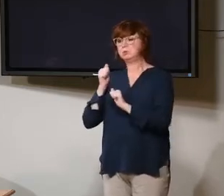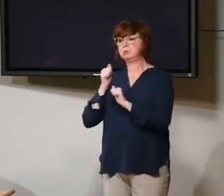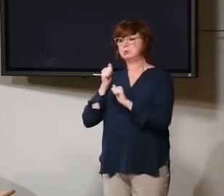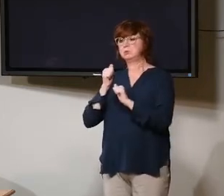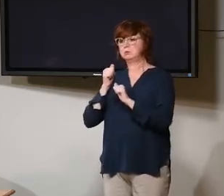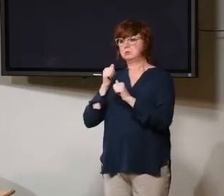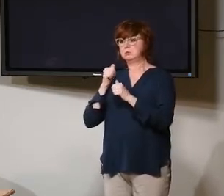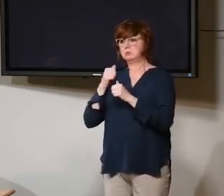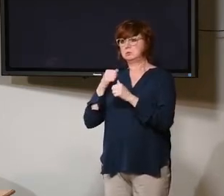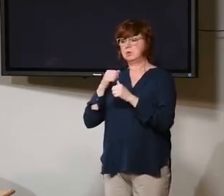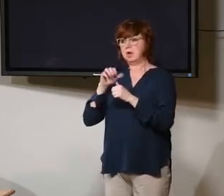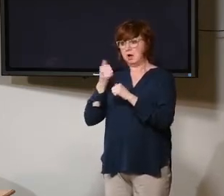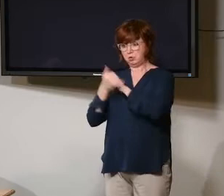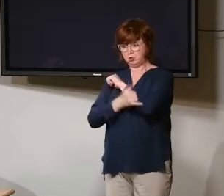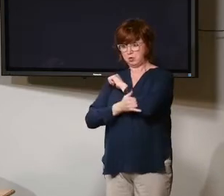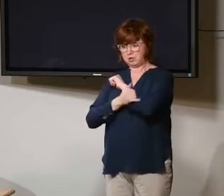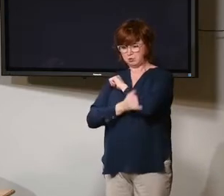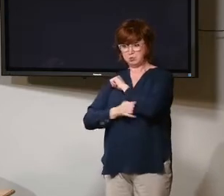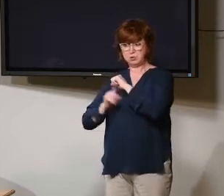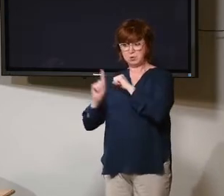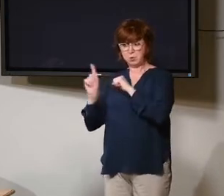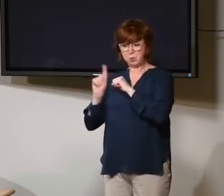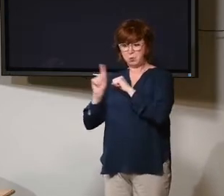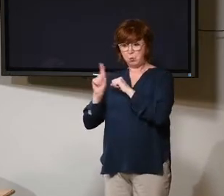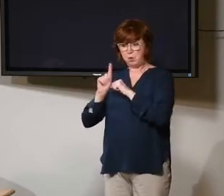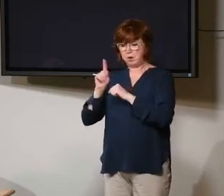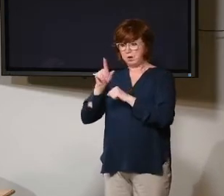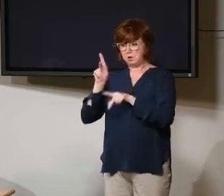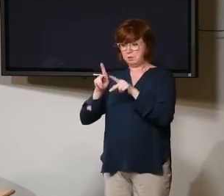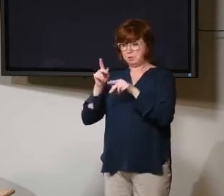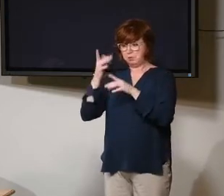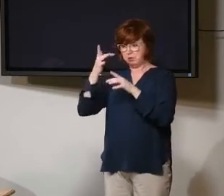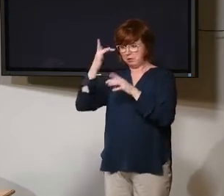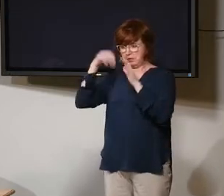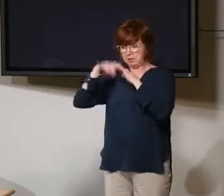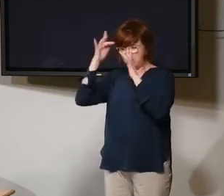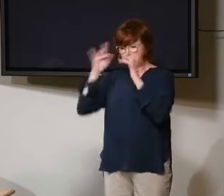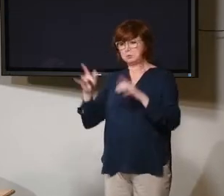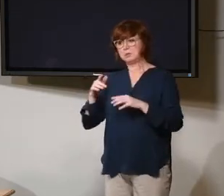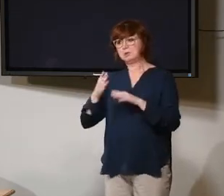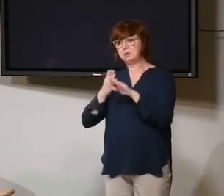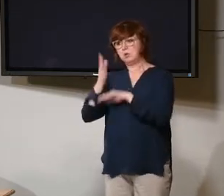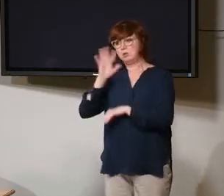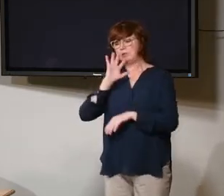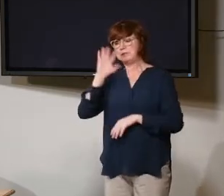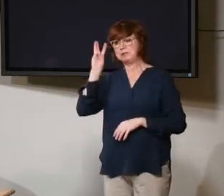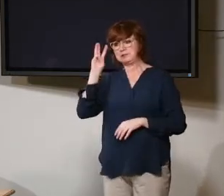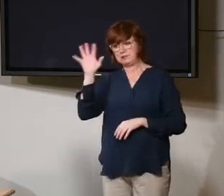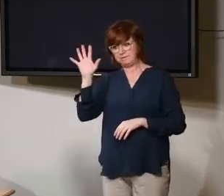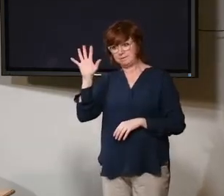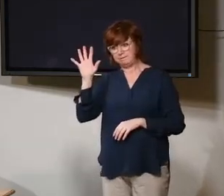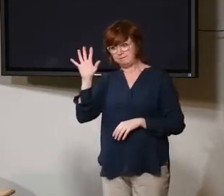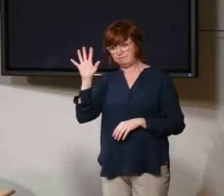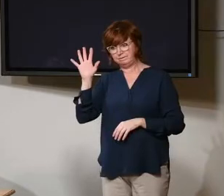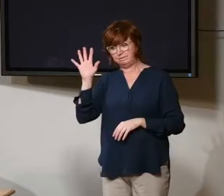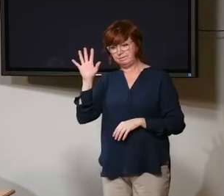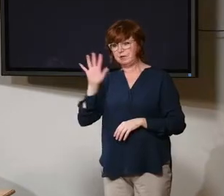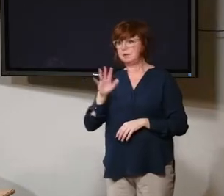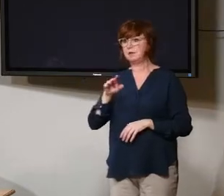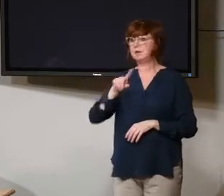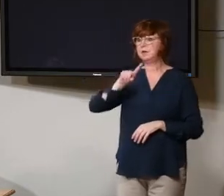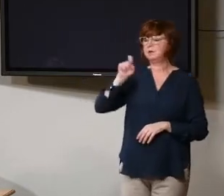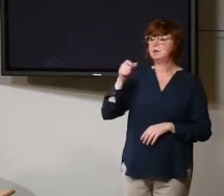But we'll try to provide more specification over time. And Mr. Premier, I just want to ask: have you given